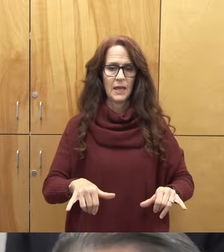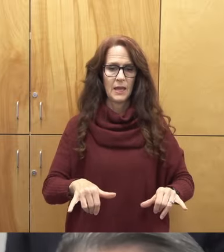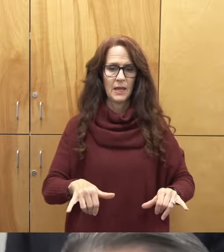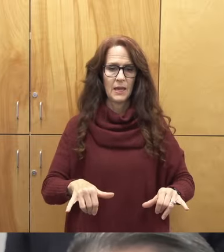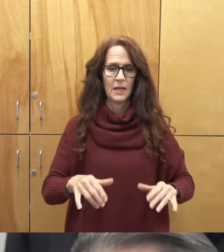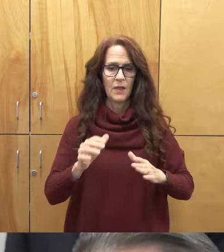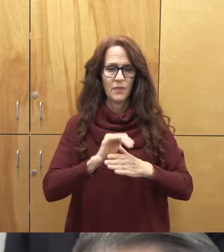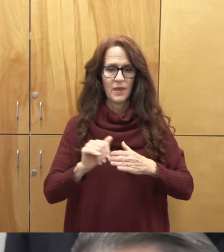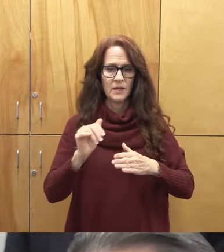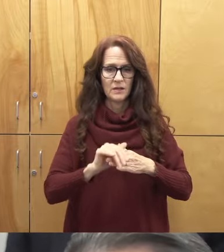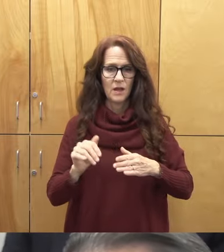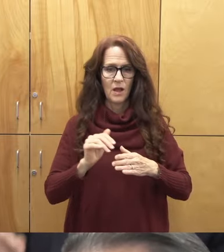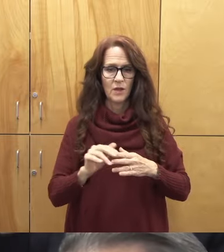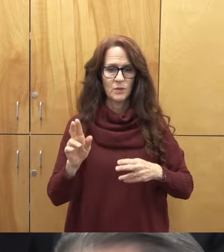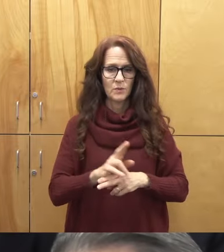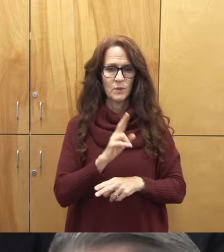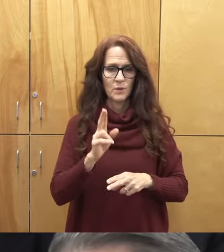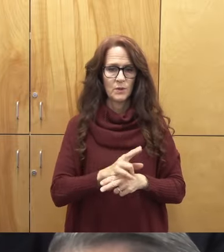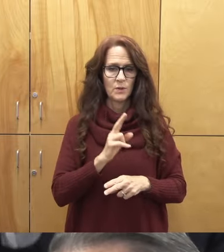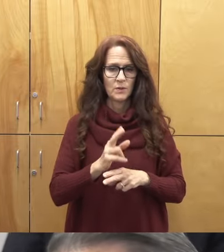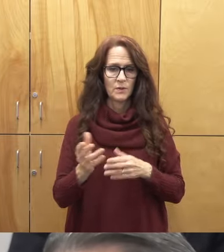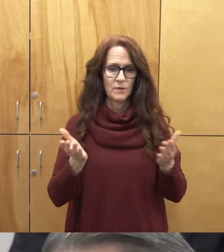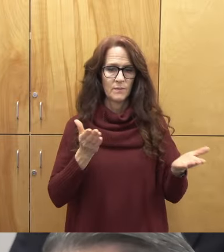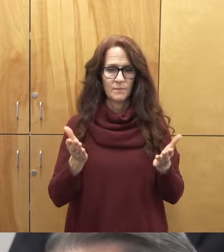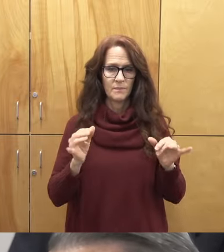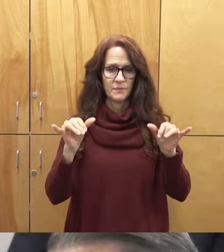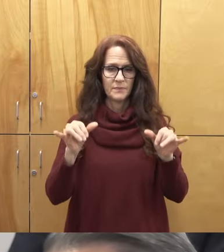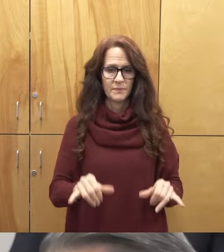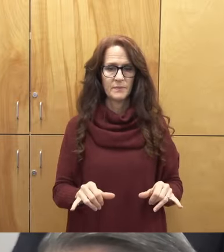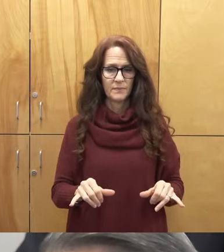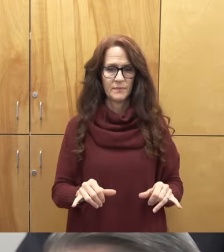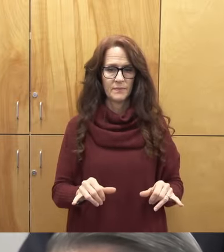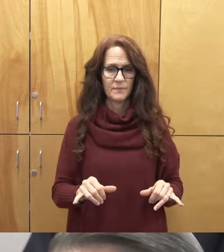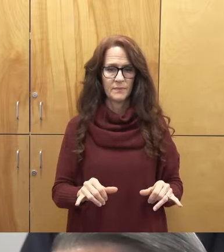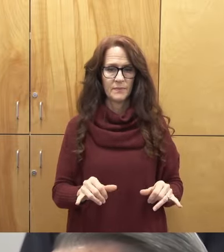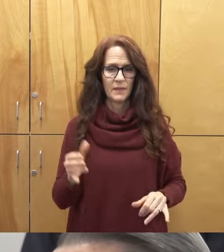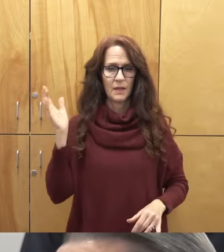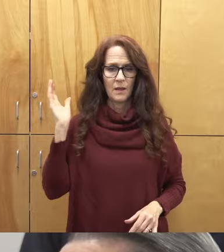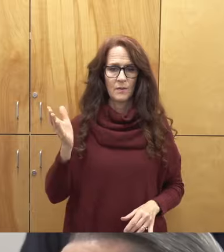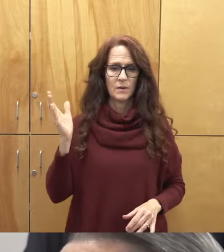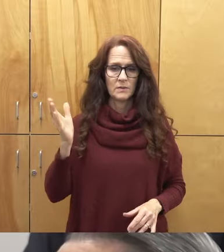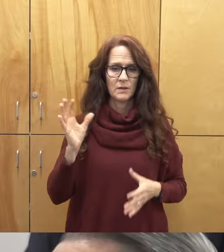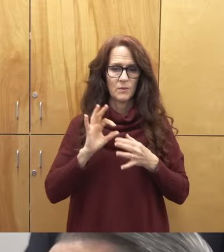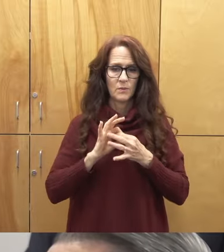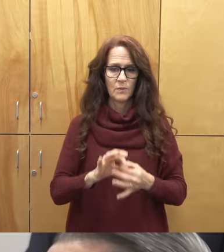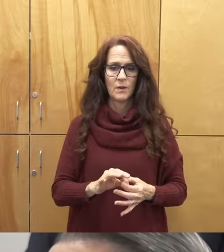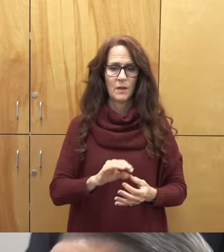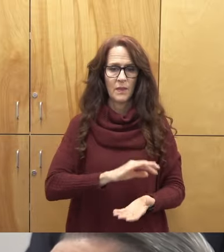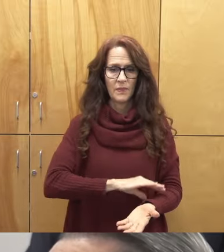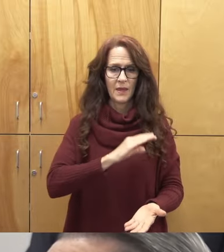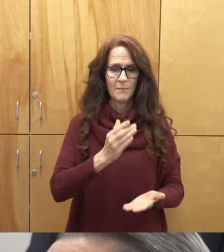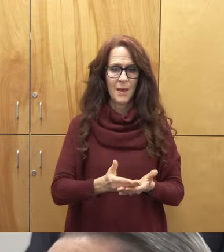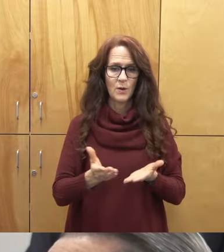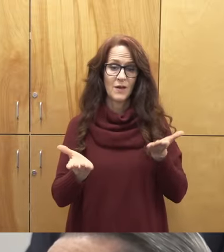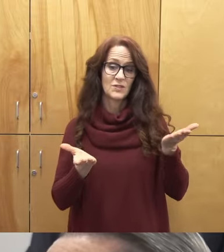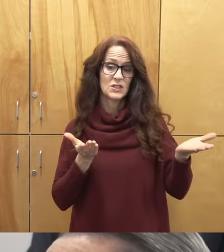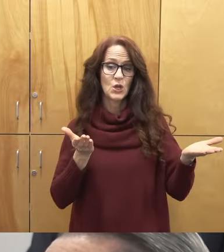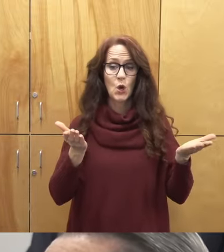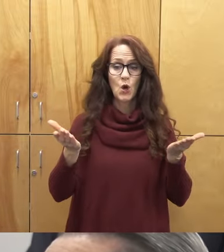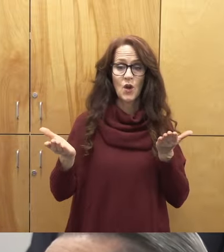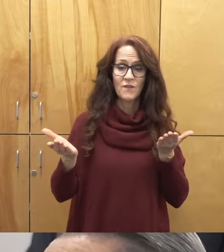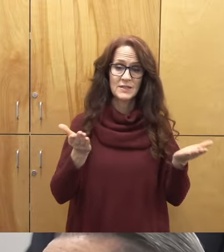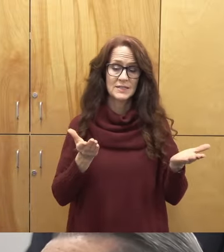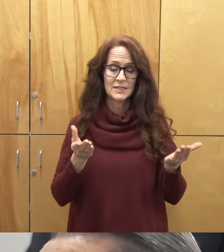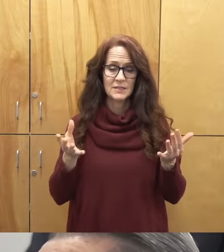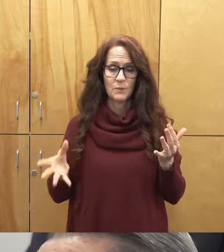of the dollars that we are utilizing for these services stayed. This is just a presentation regarding the amount of services that we're